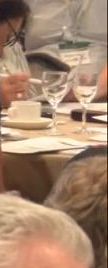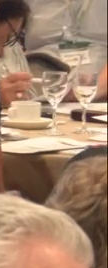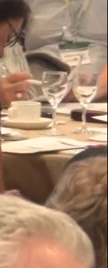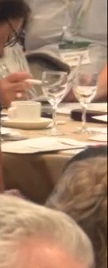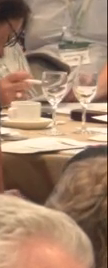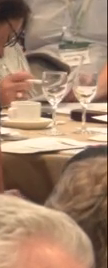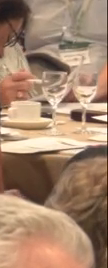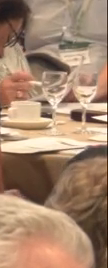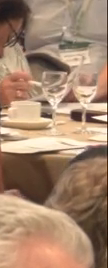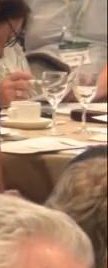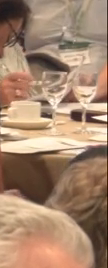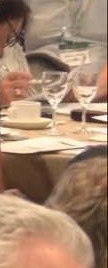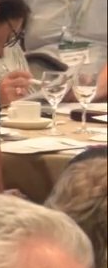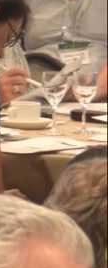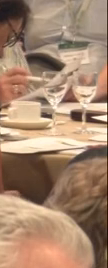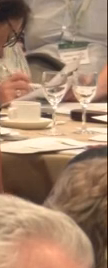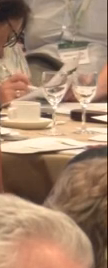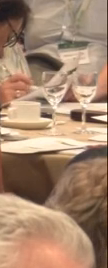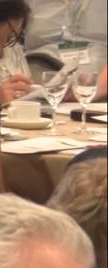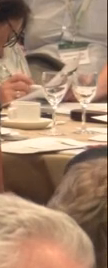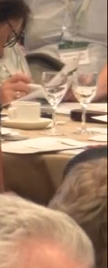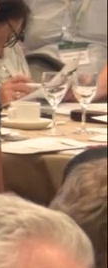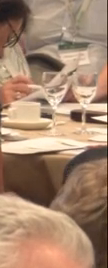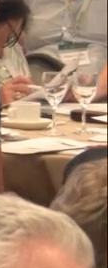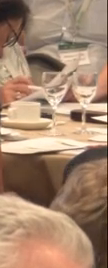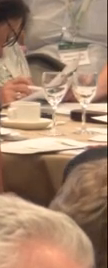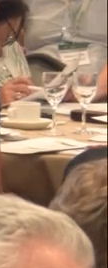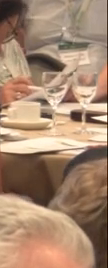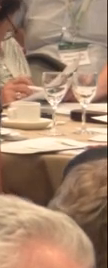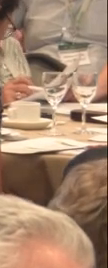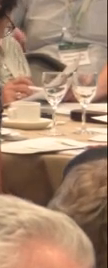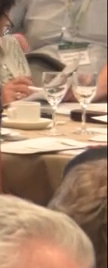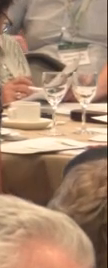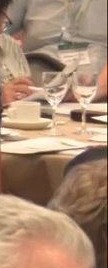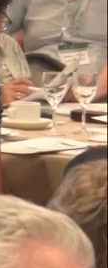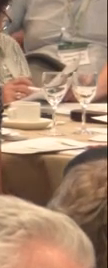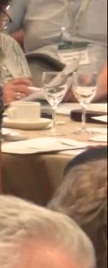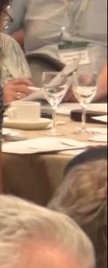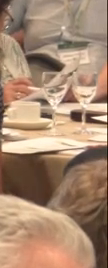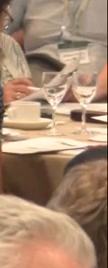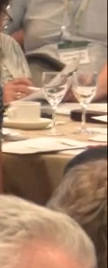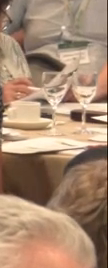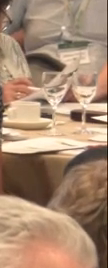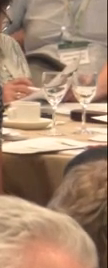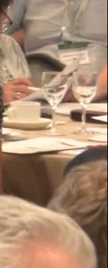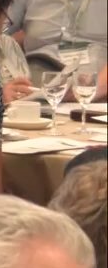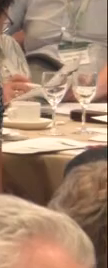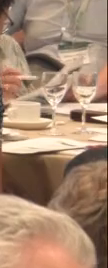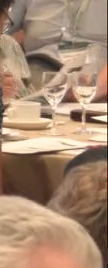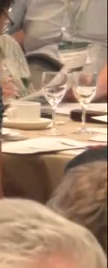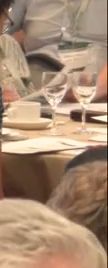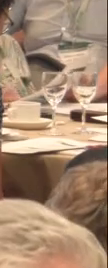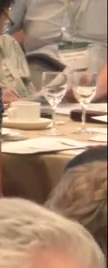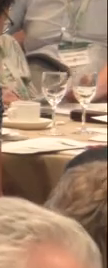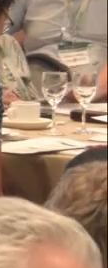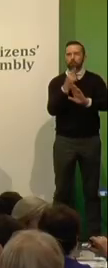individual flats, but they've got some communal facilities and they get together for events. Not much research on it, but there is some